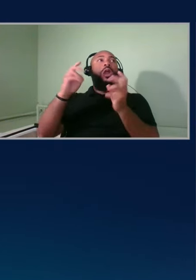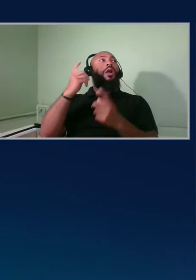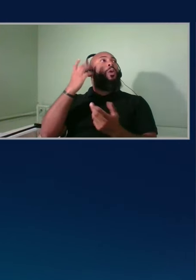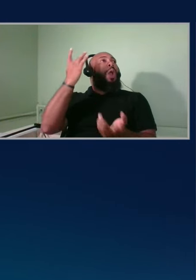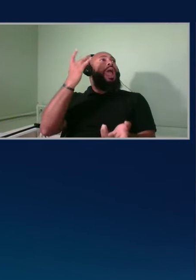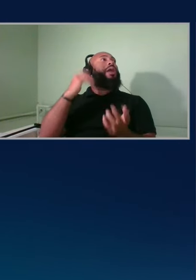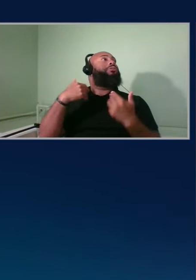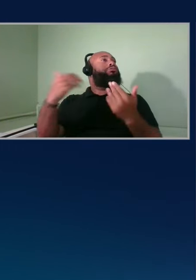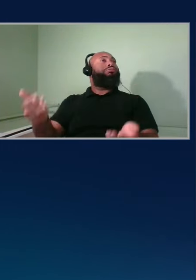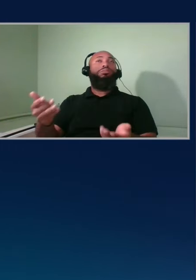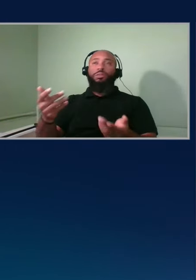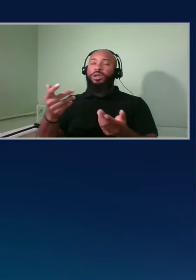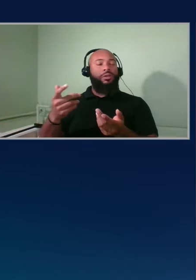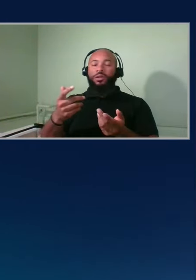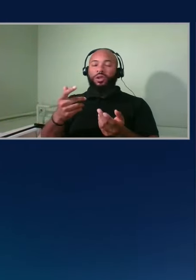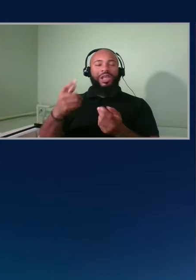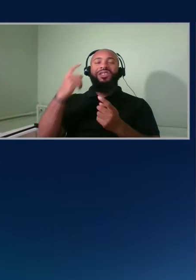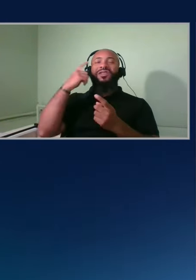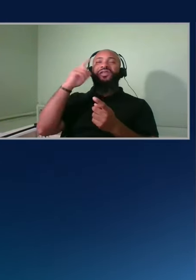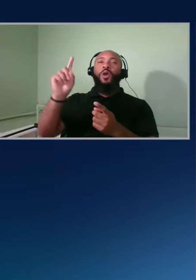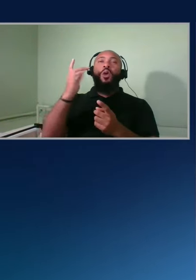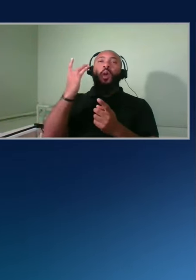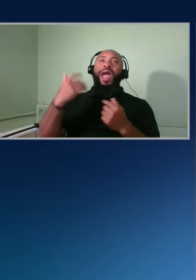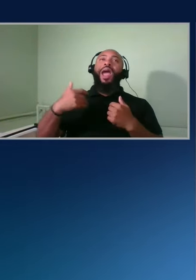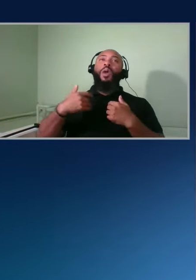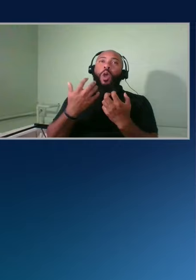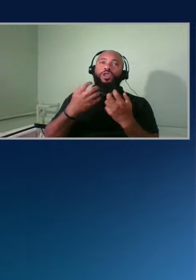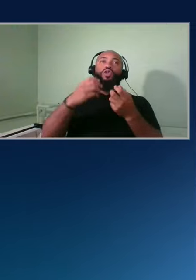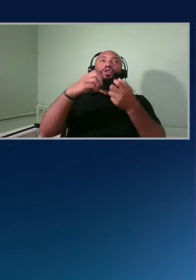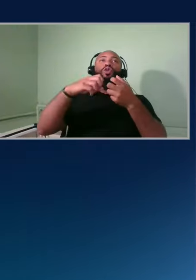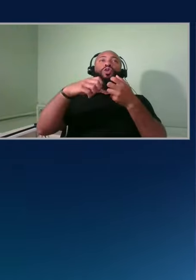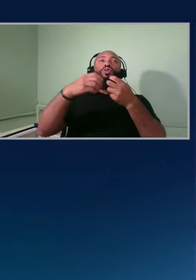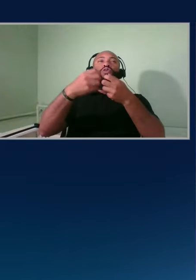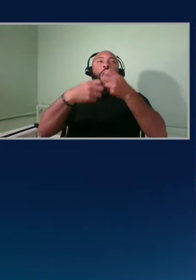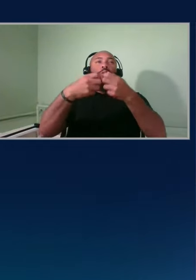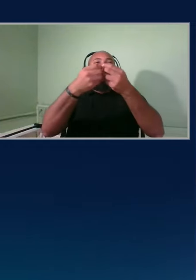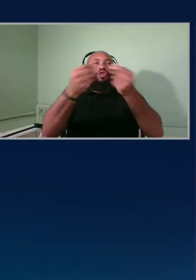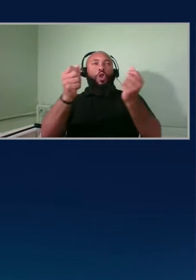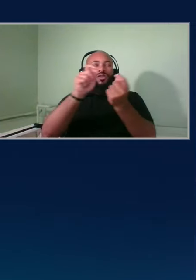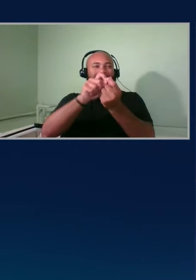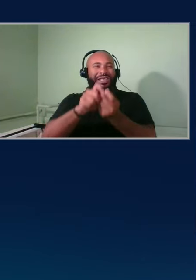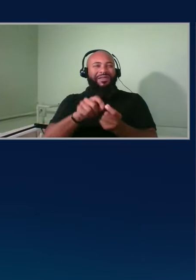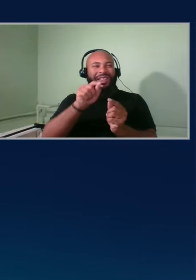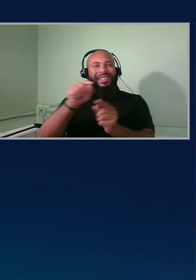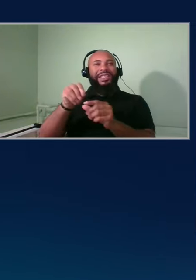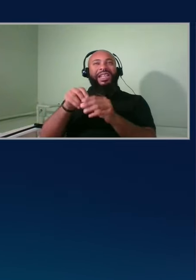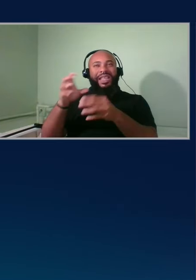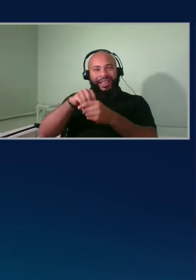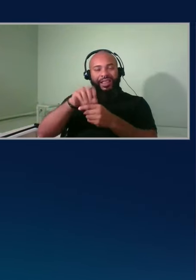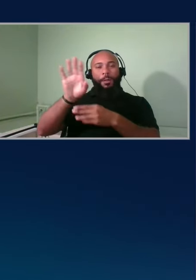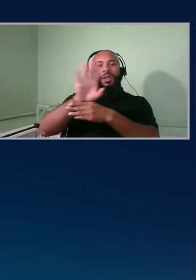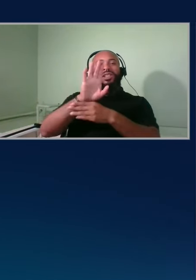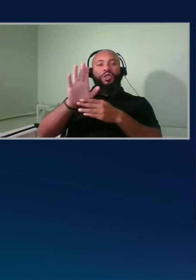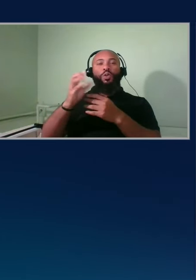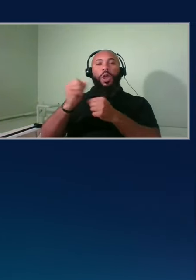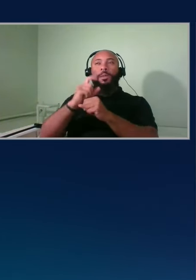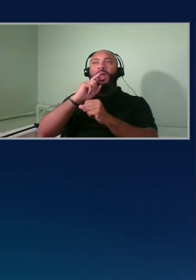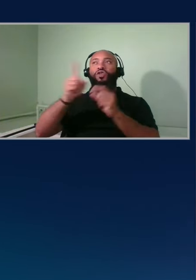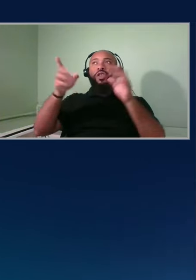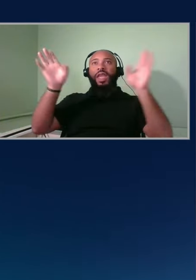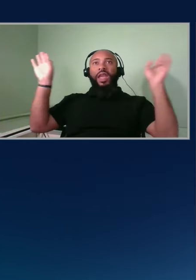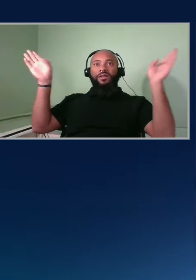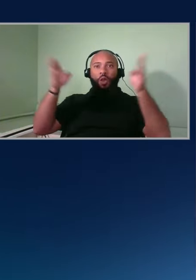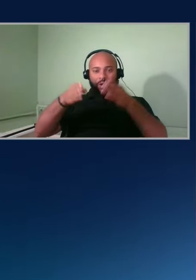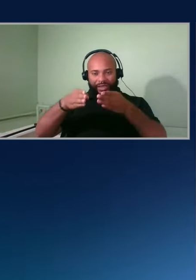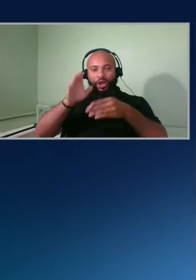of solving their business problem. And we want to make sure that they hone in and focus on that so that they're getting the most out of the technology.